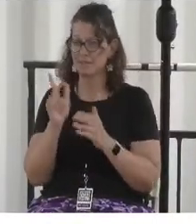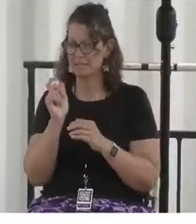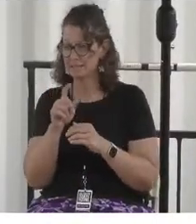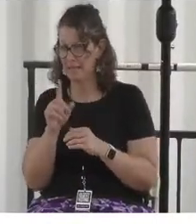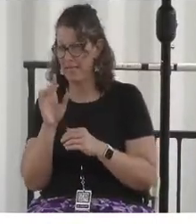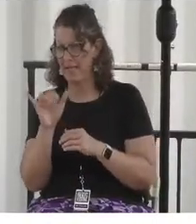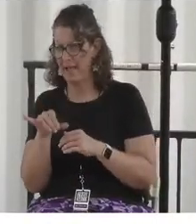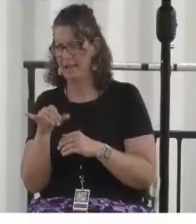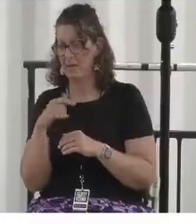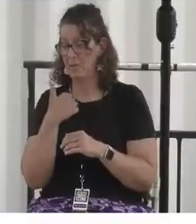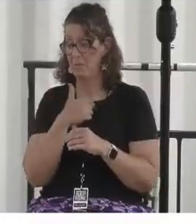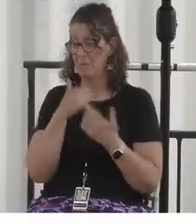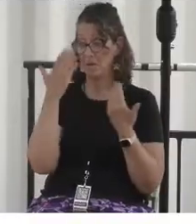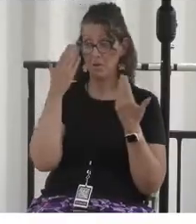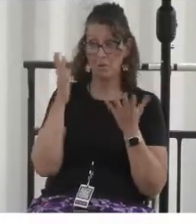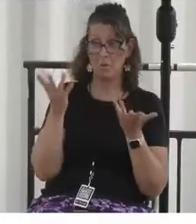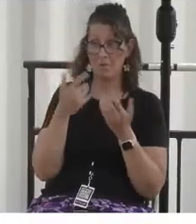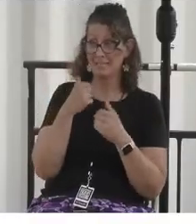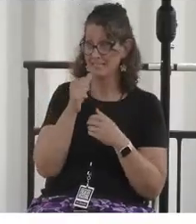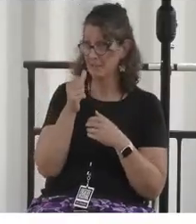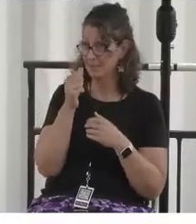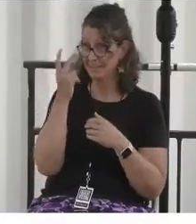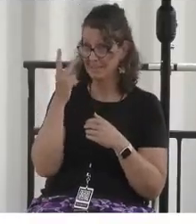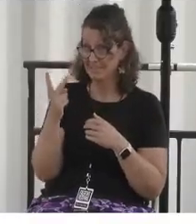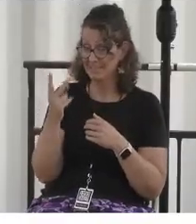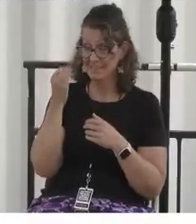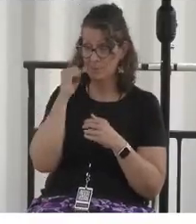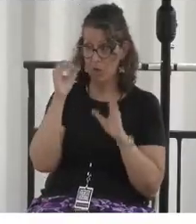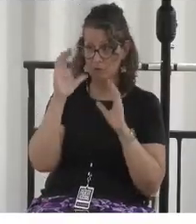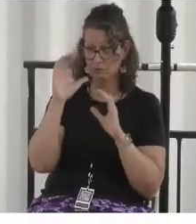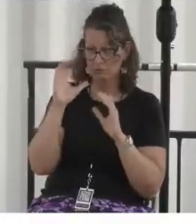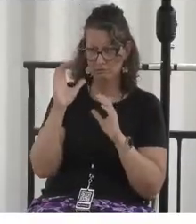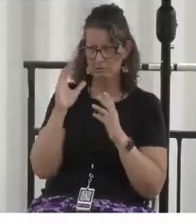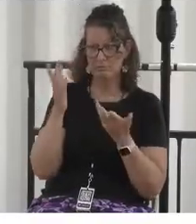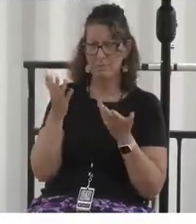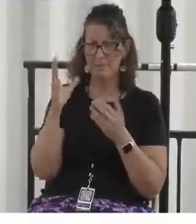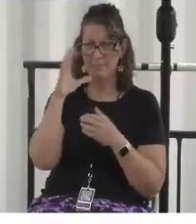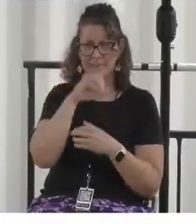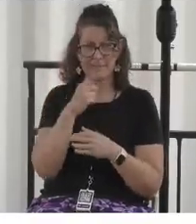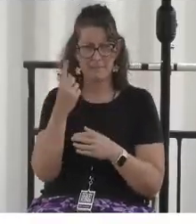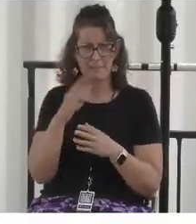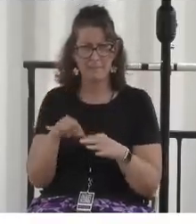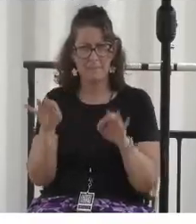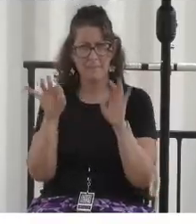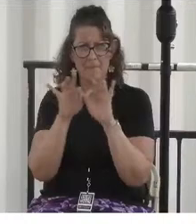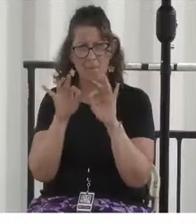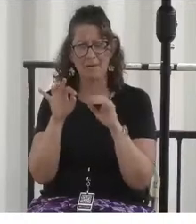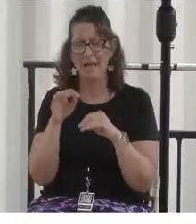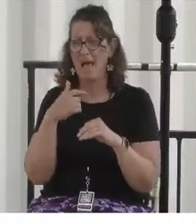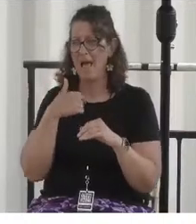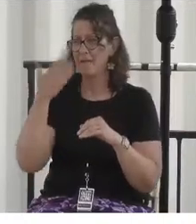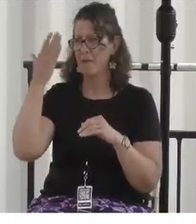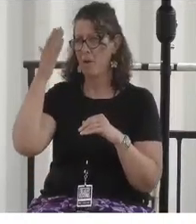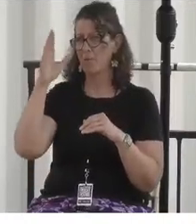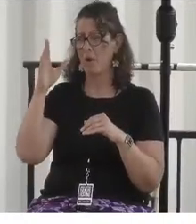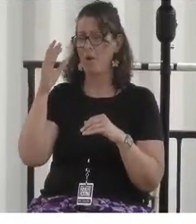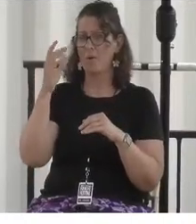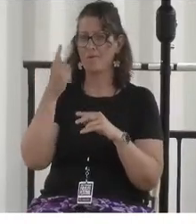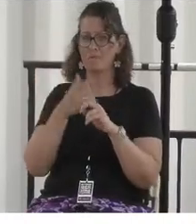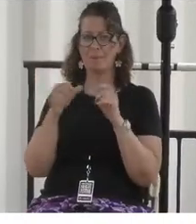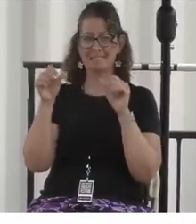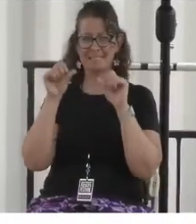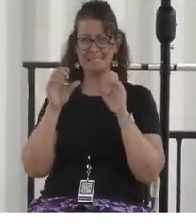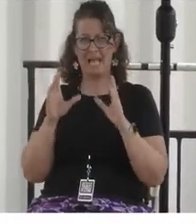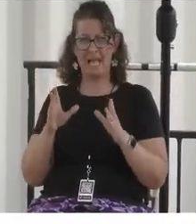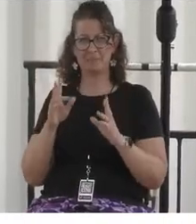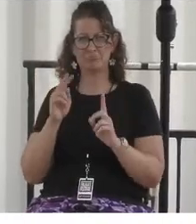don't know what we don't see. So if we're not looking for these things, we might be missing something really important. So I don't know if there's ever, like, from a scientific